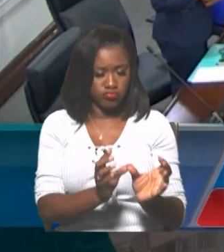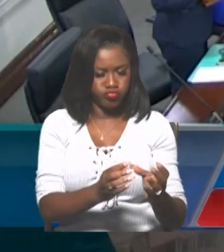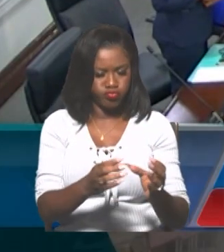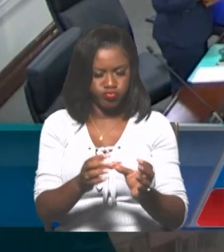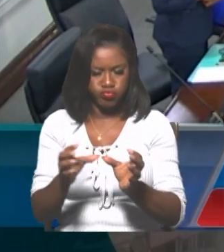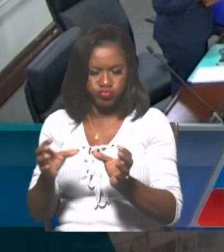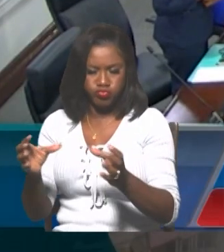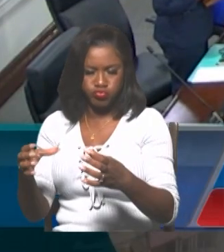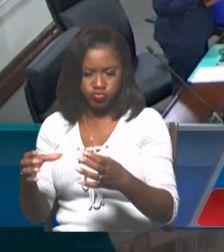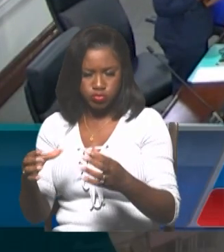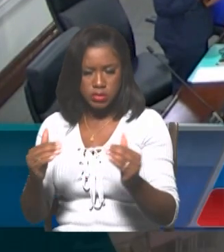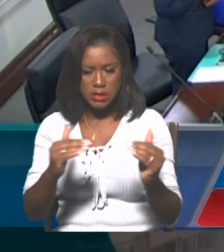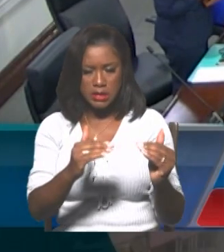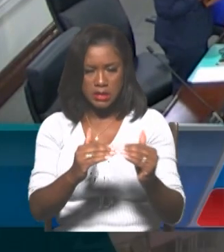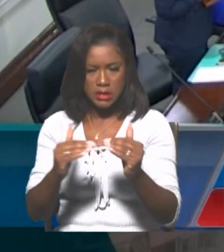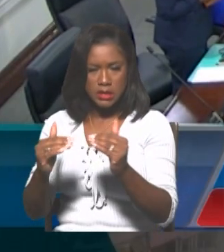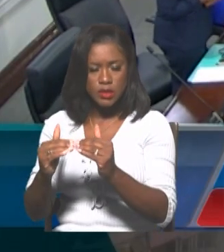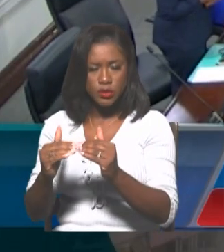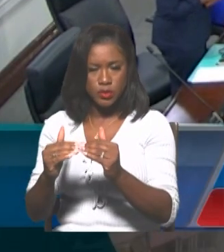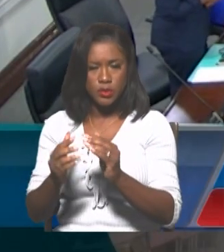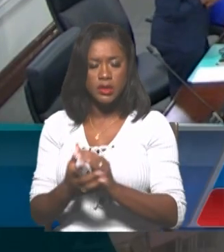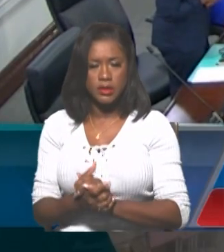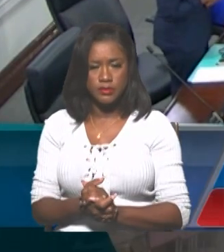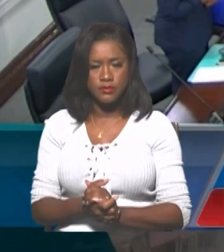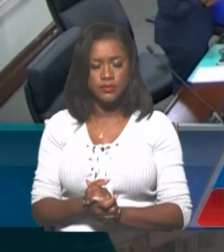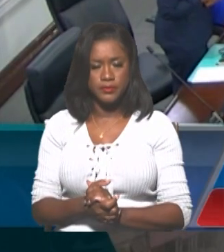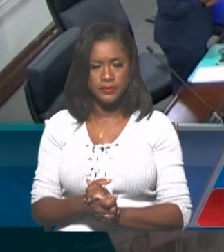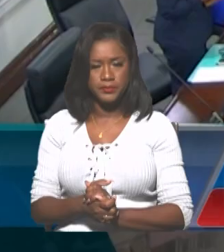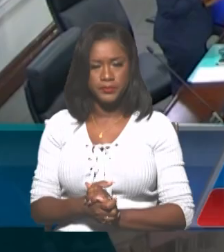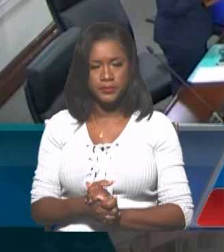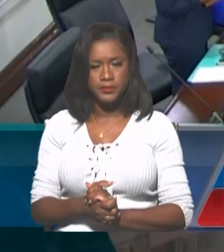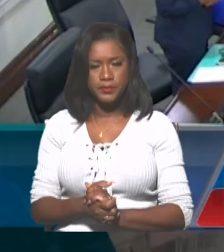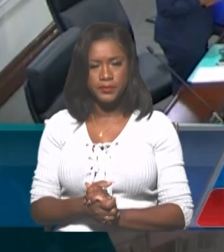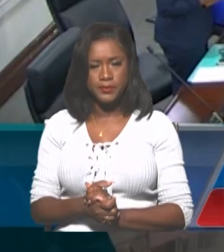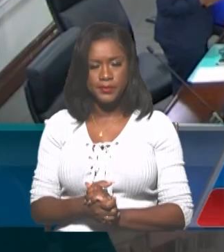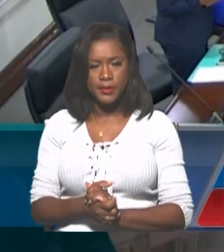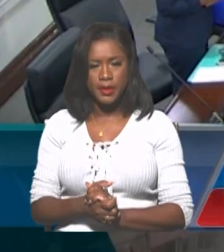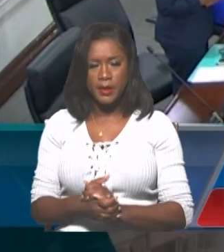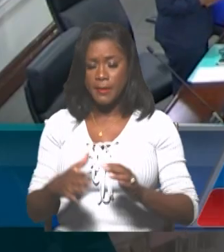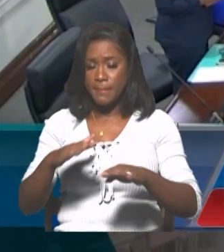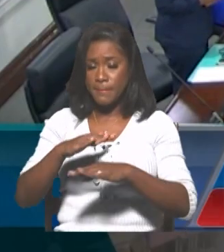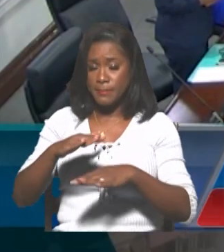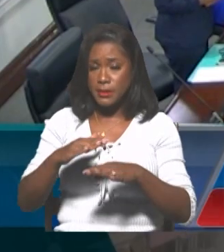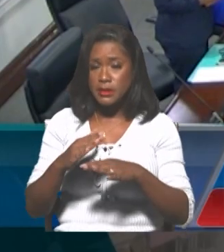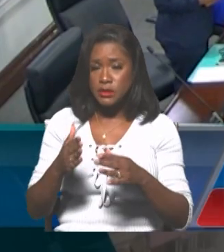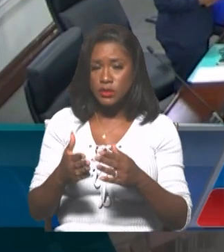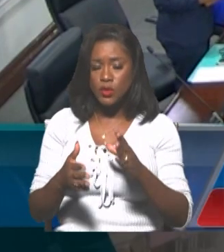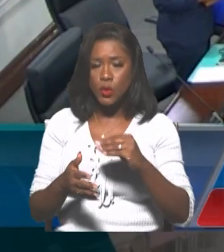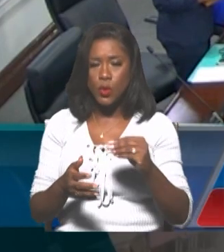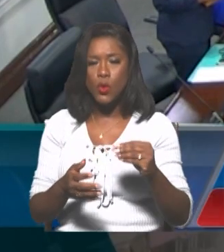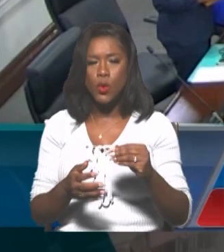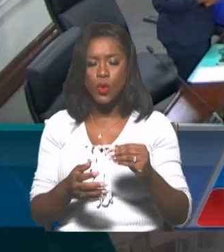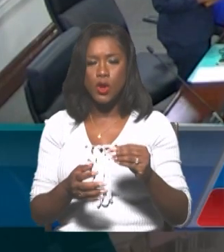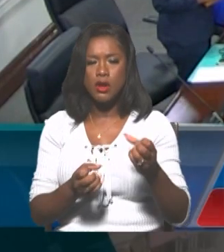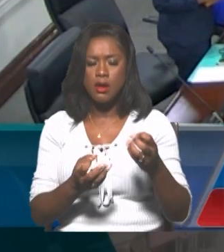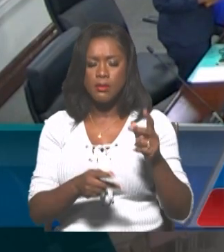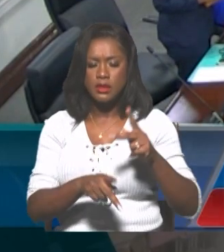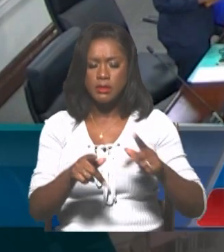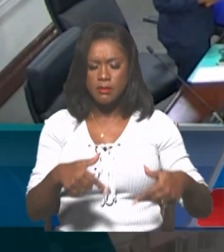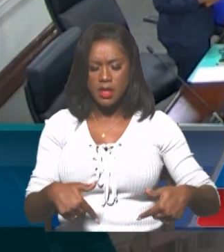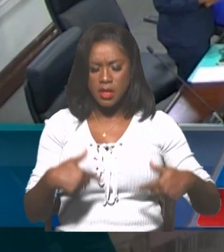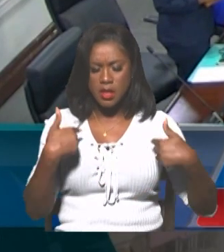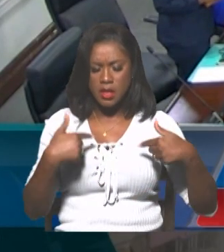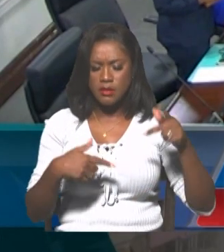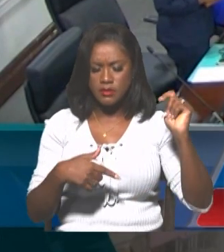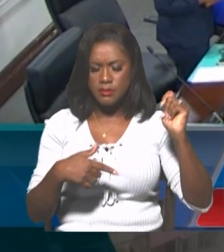expenditure equality as a minimum revenue share to the THA, based primarily on the island's population as